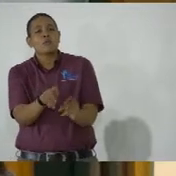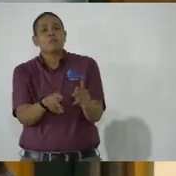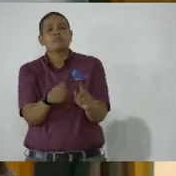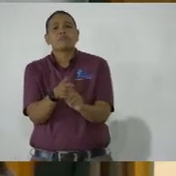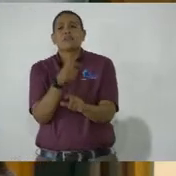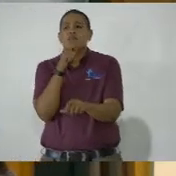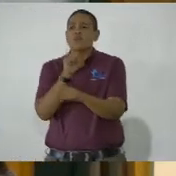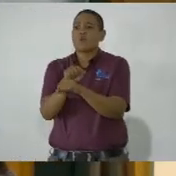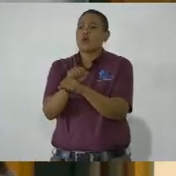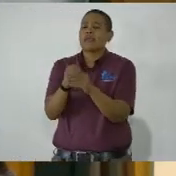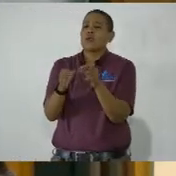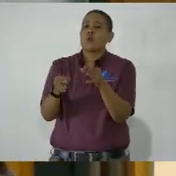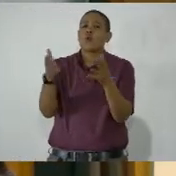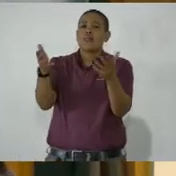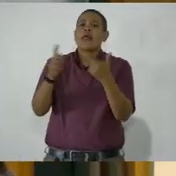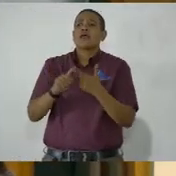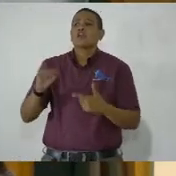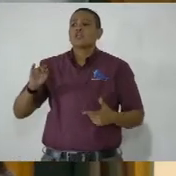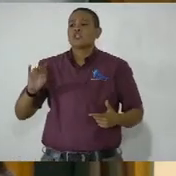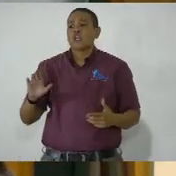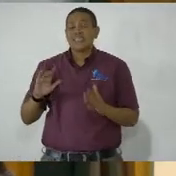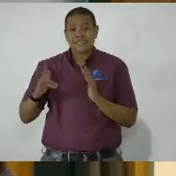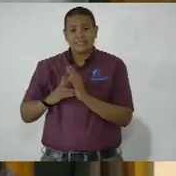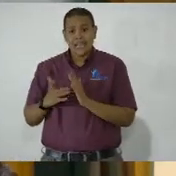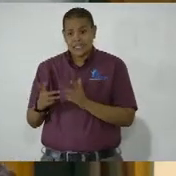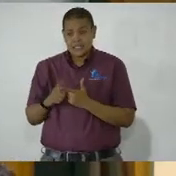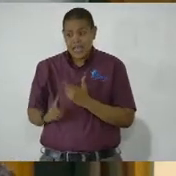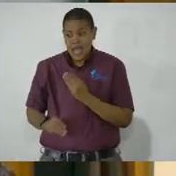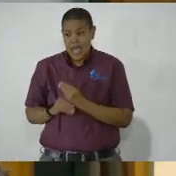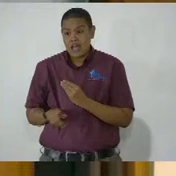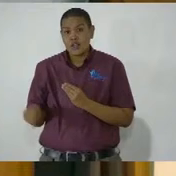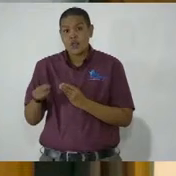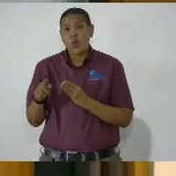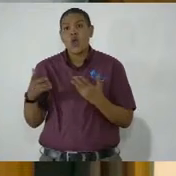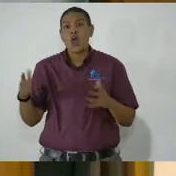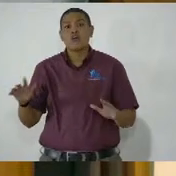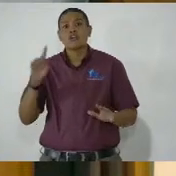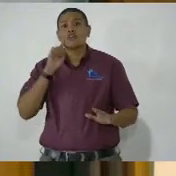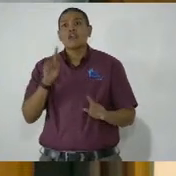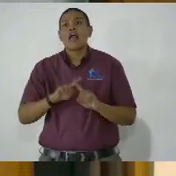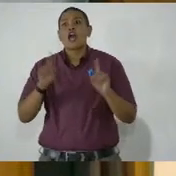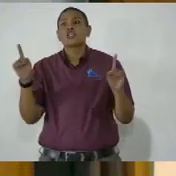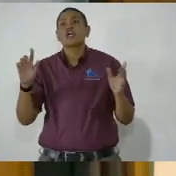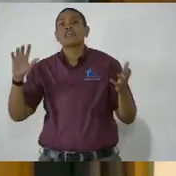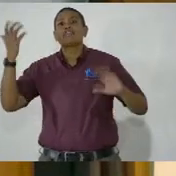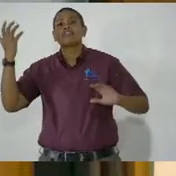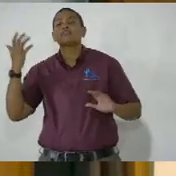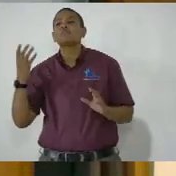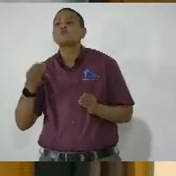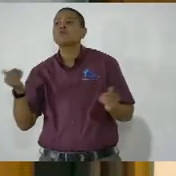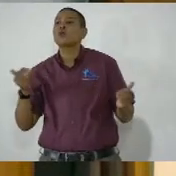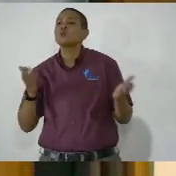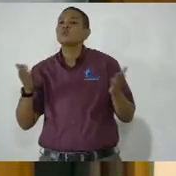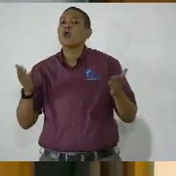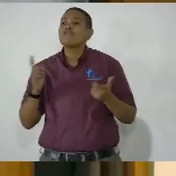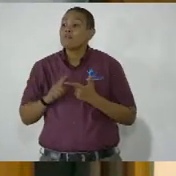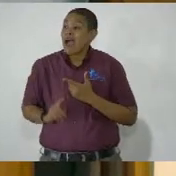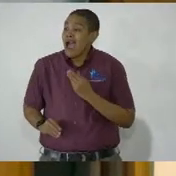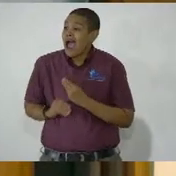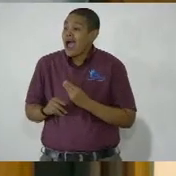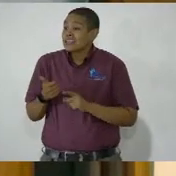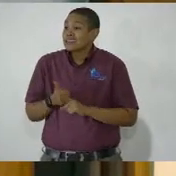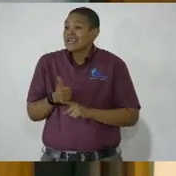working in the courts, the justice centres, those also in alternative dispute resolution services, as well as